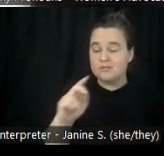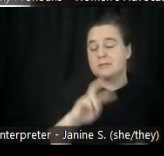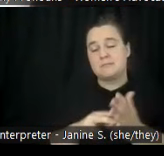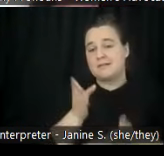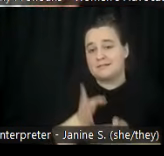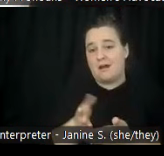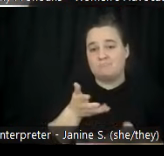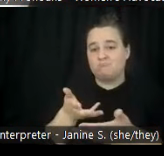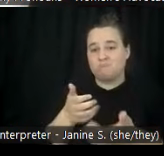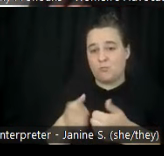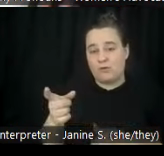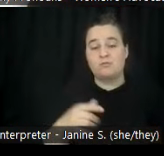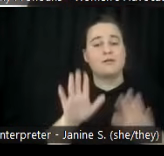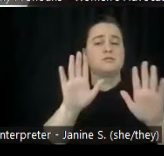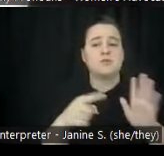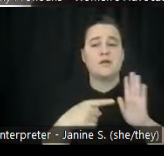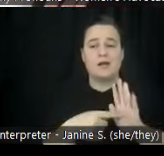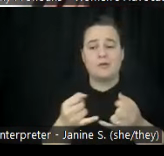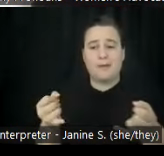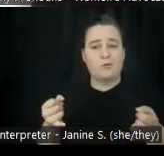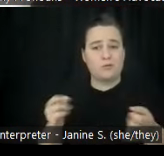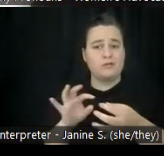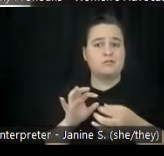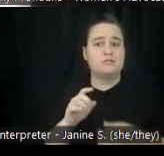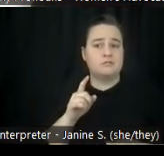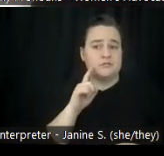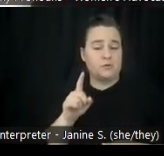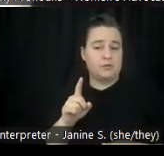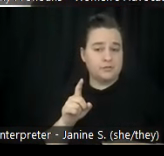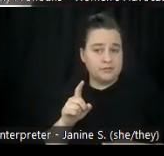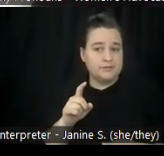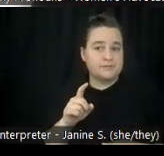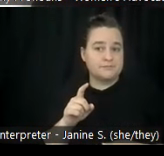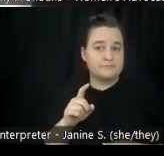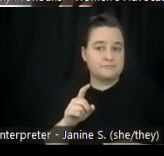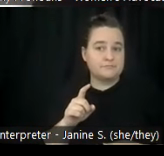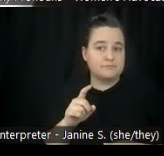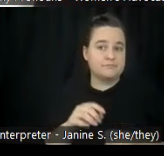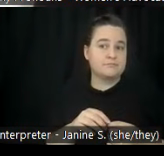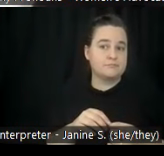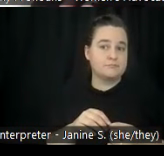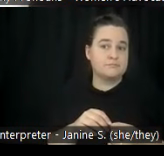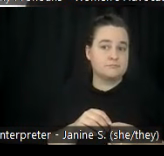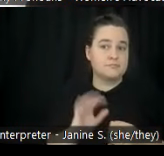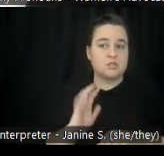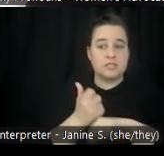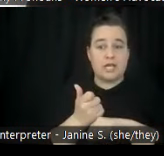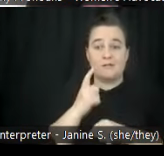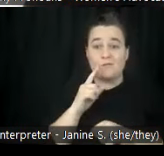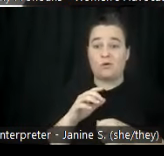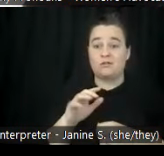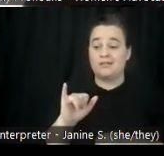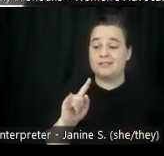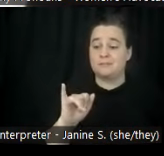interacting with you. That's a great example of a boundary that an individual might place in an intimate relationship